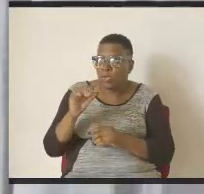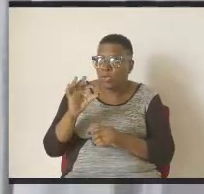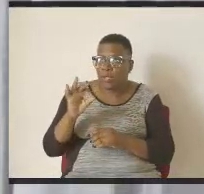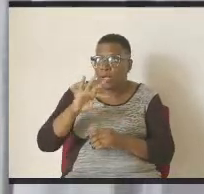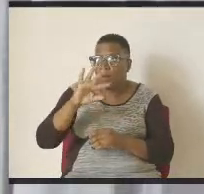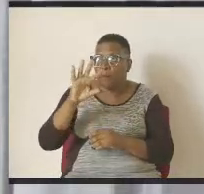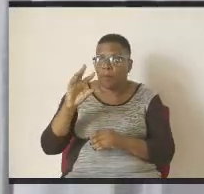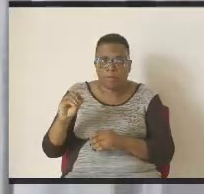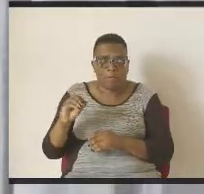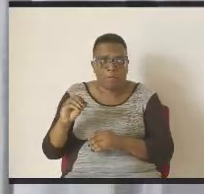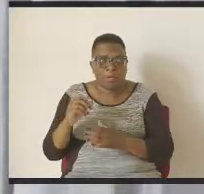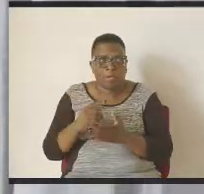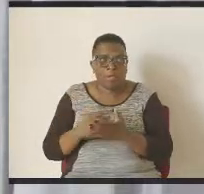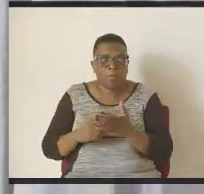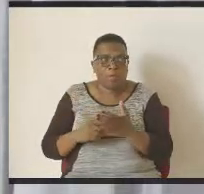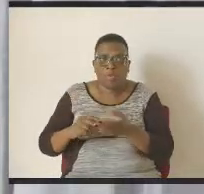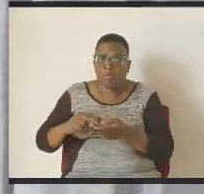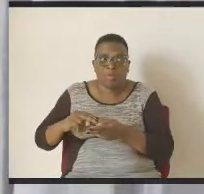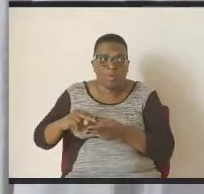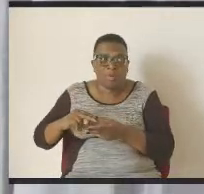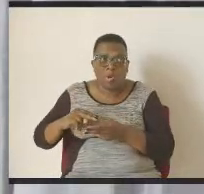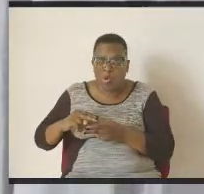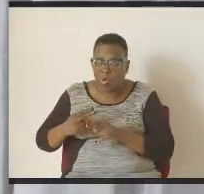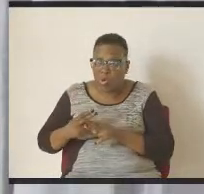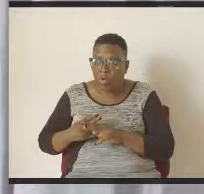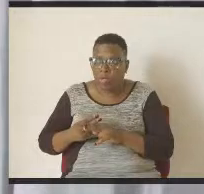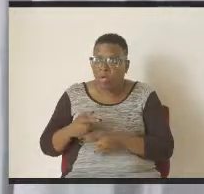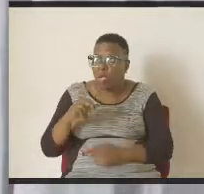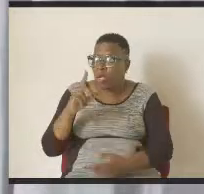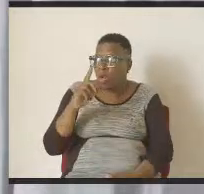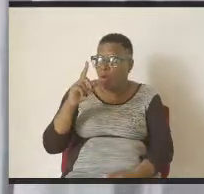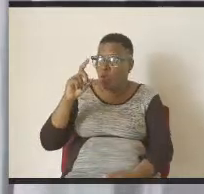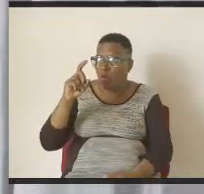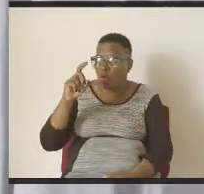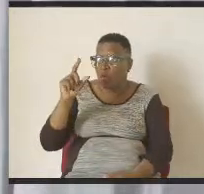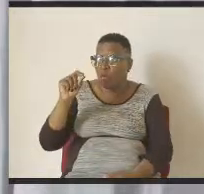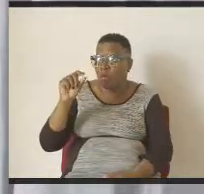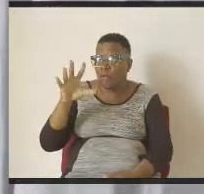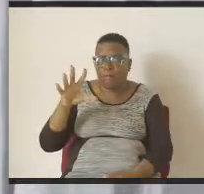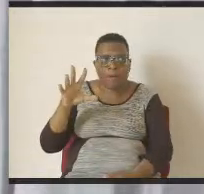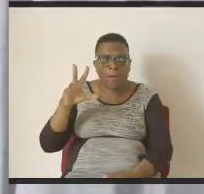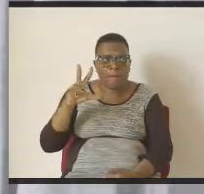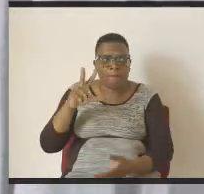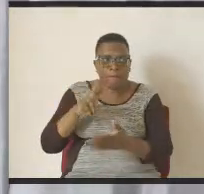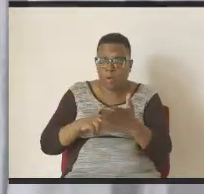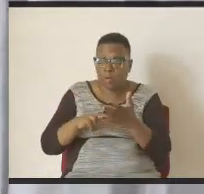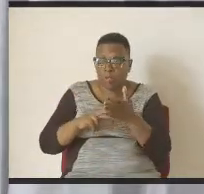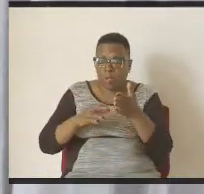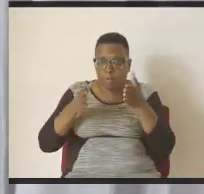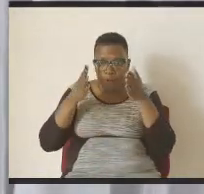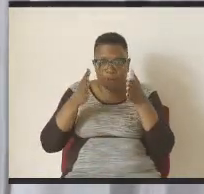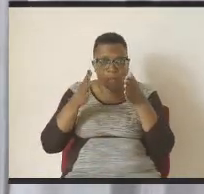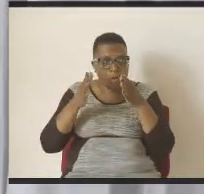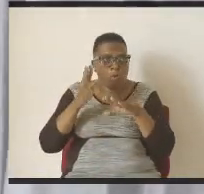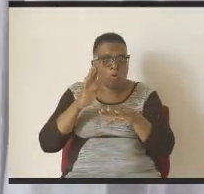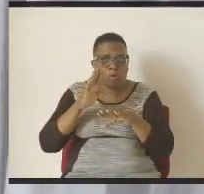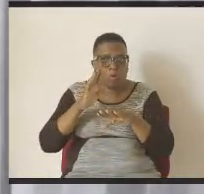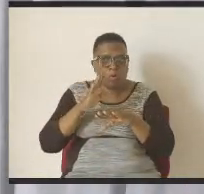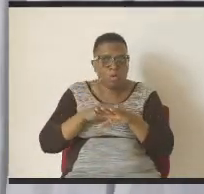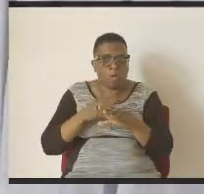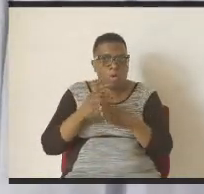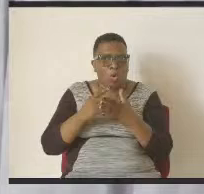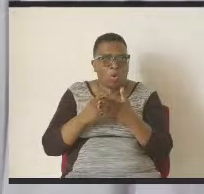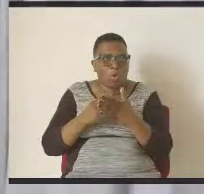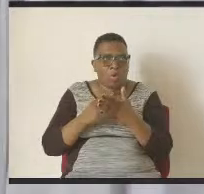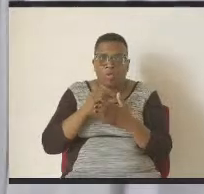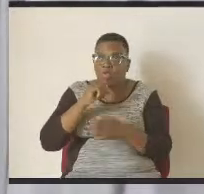56 of those 125 verses focused on the actual